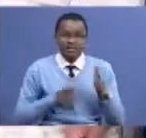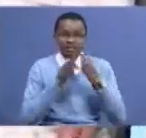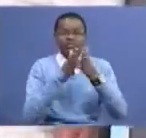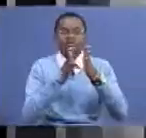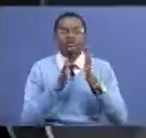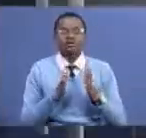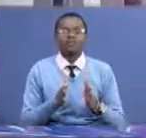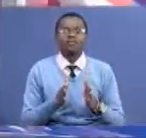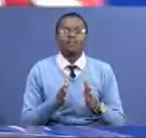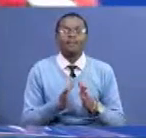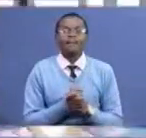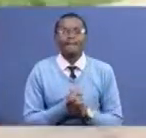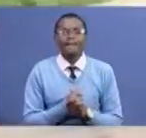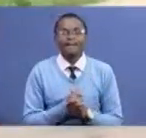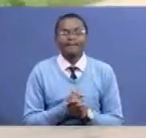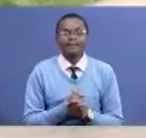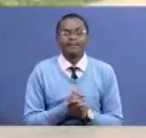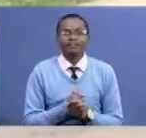leaders.